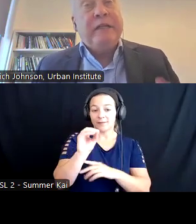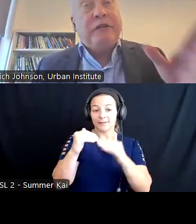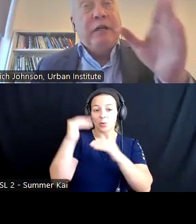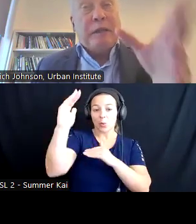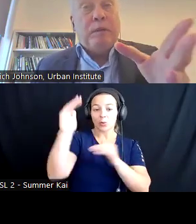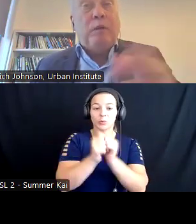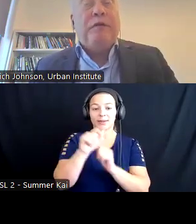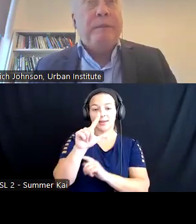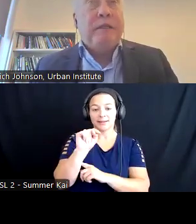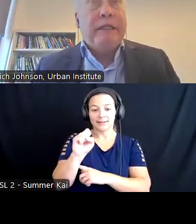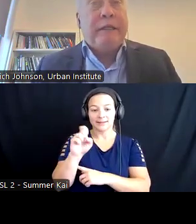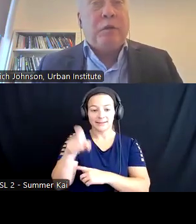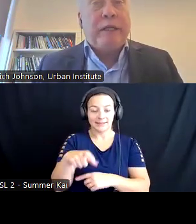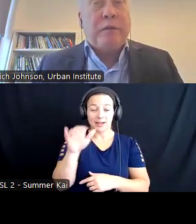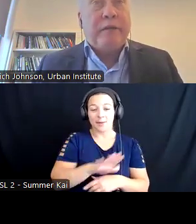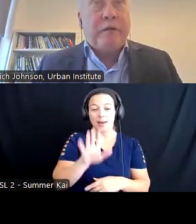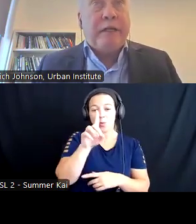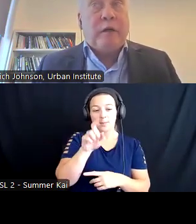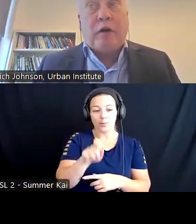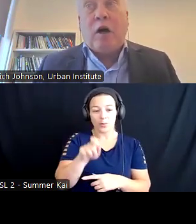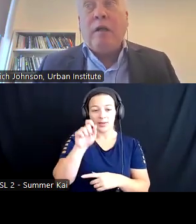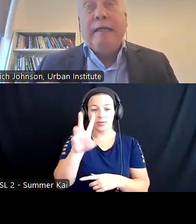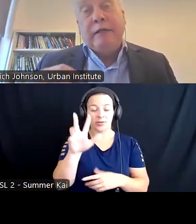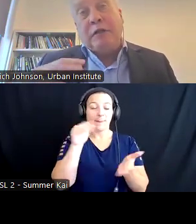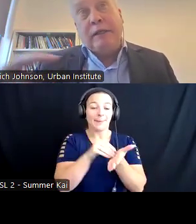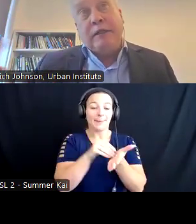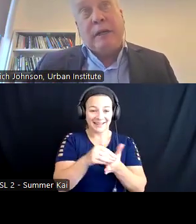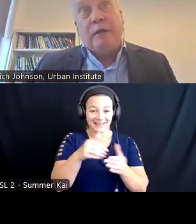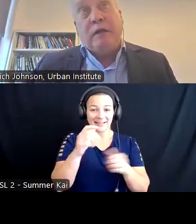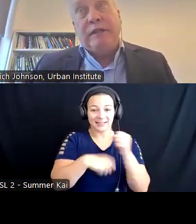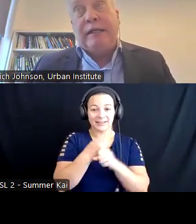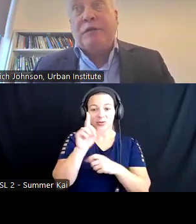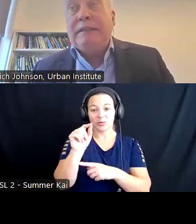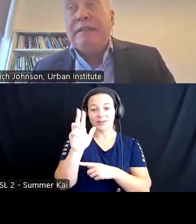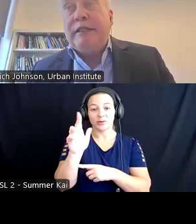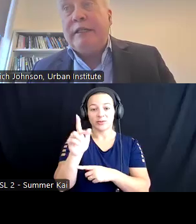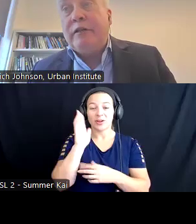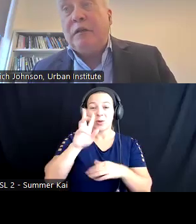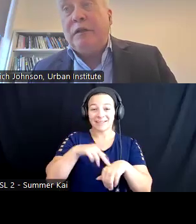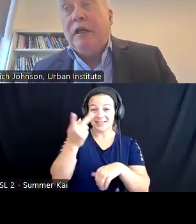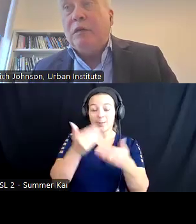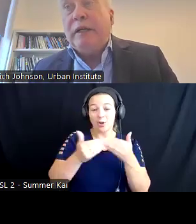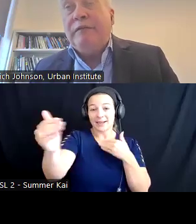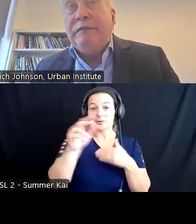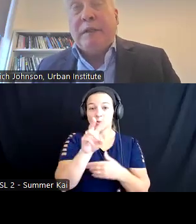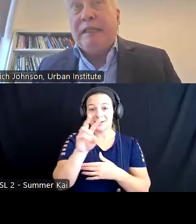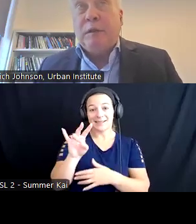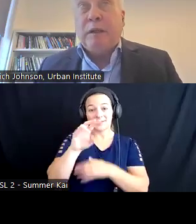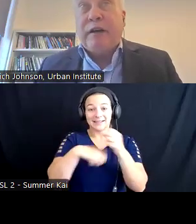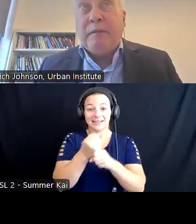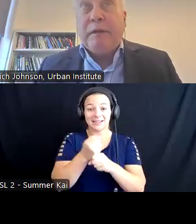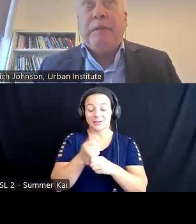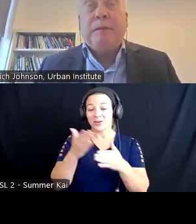LTS needs. It's about 1.3 million in 2023 overall. It's going to double over the next 27 years. So in 2050, we're going to